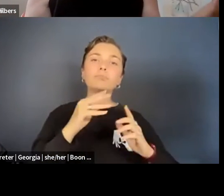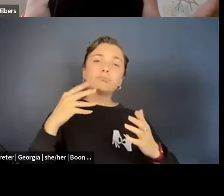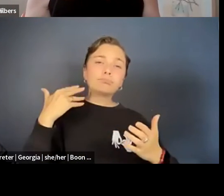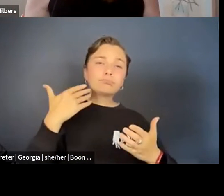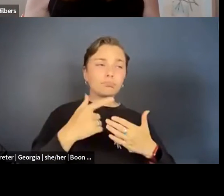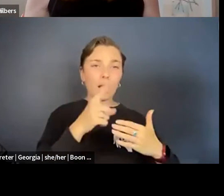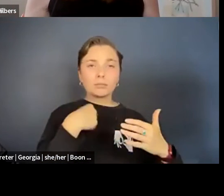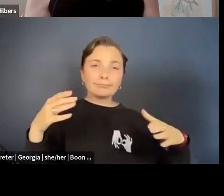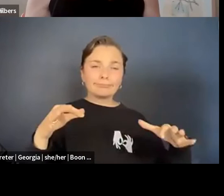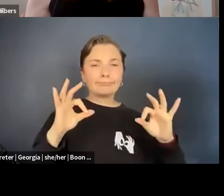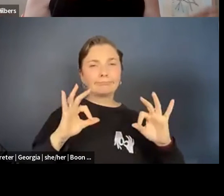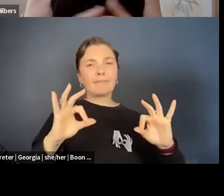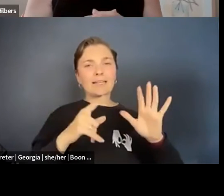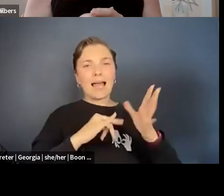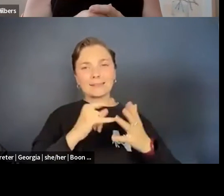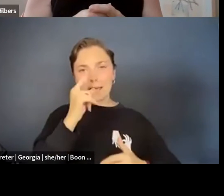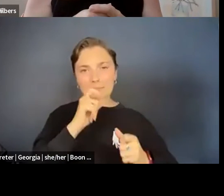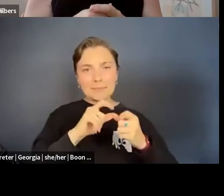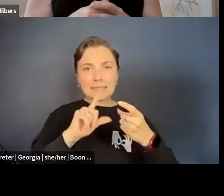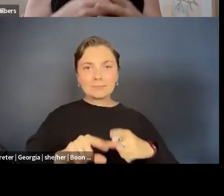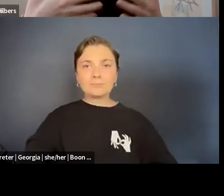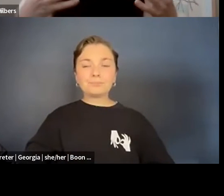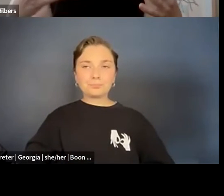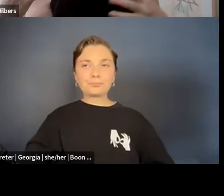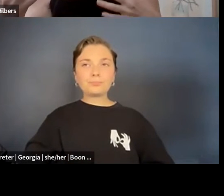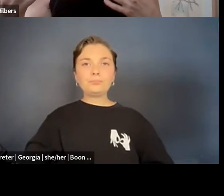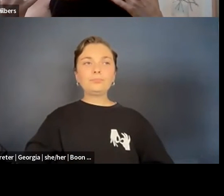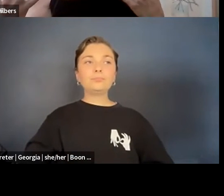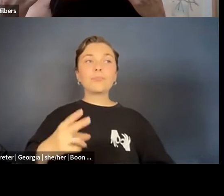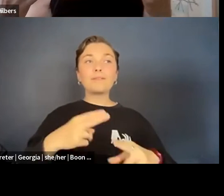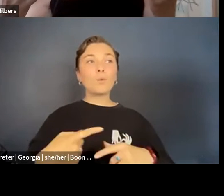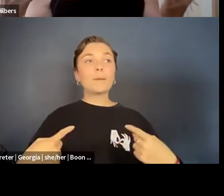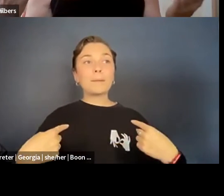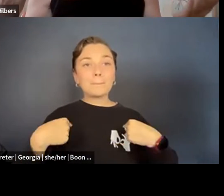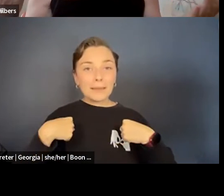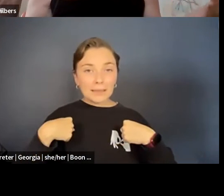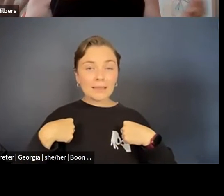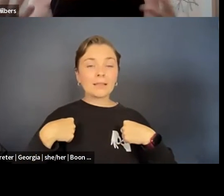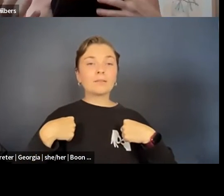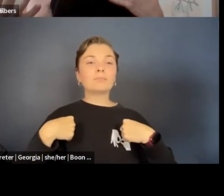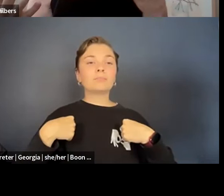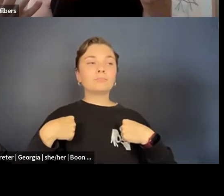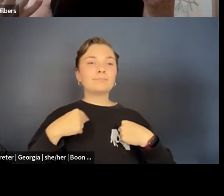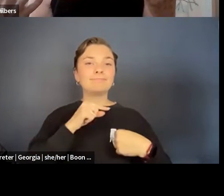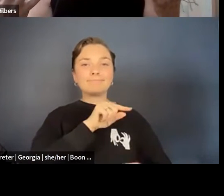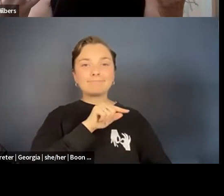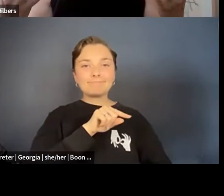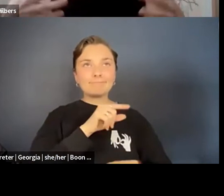together was as perfect as it could be. And it, for me, was that instigation